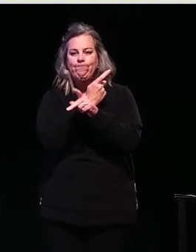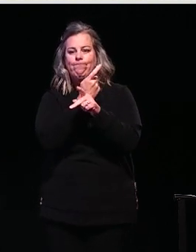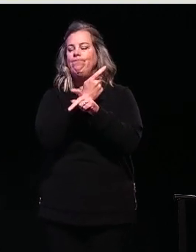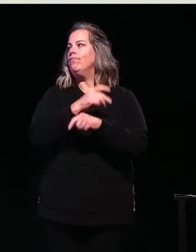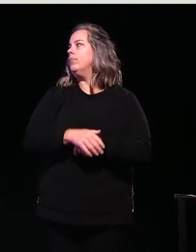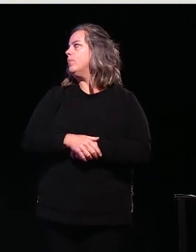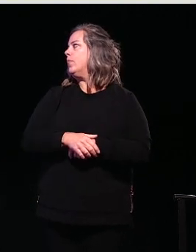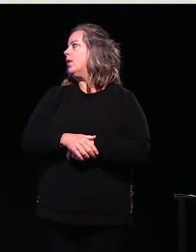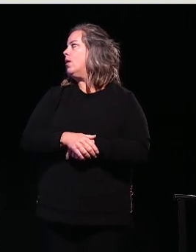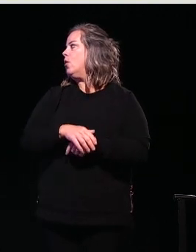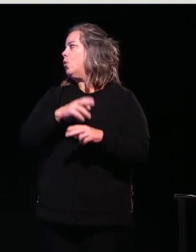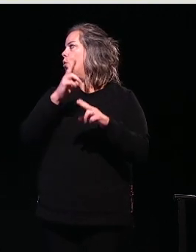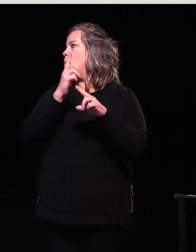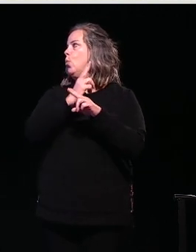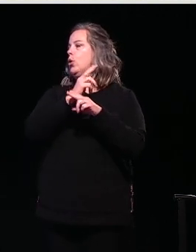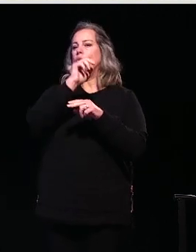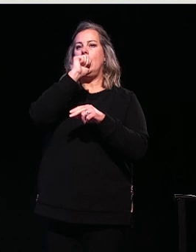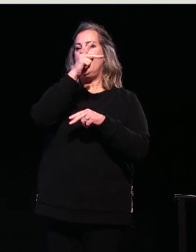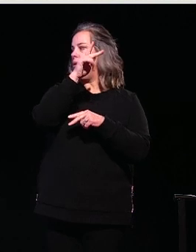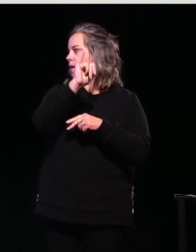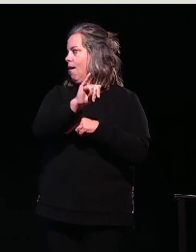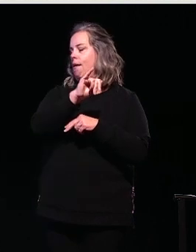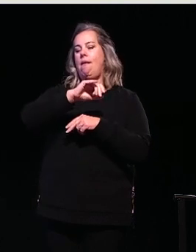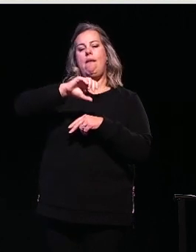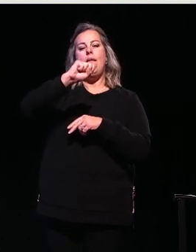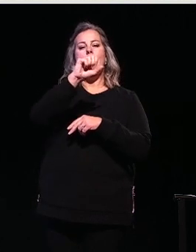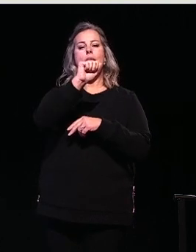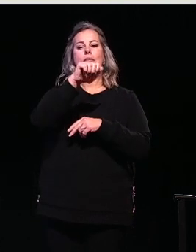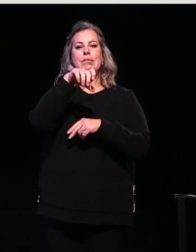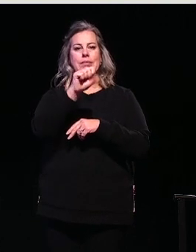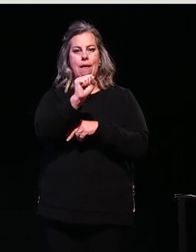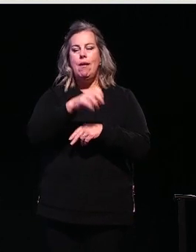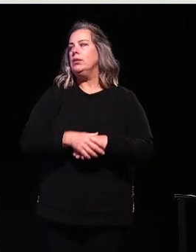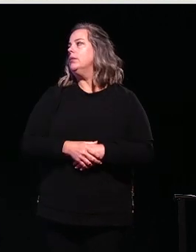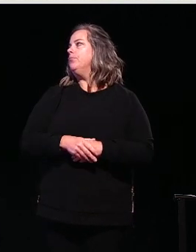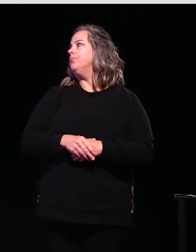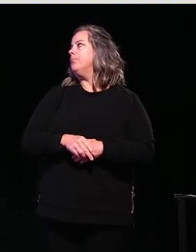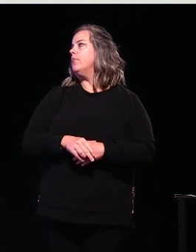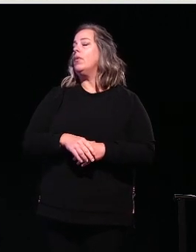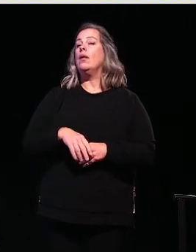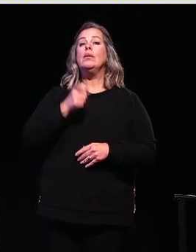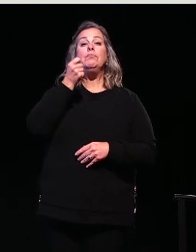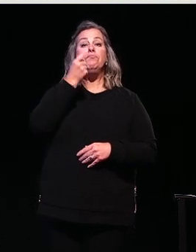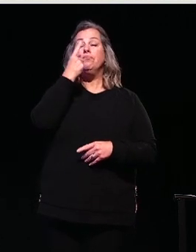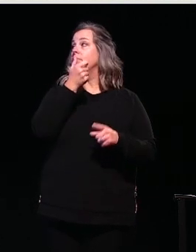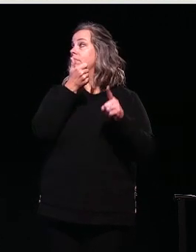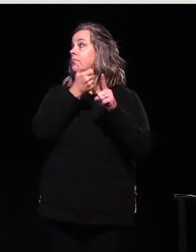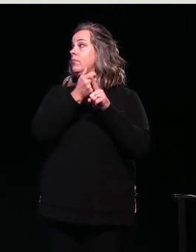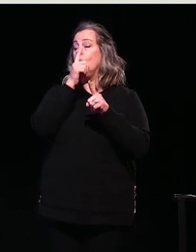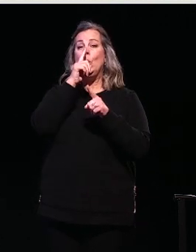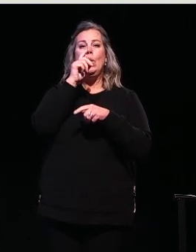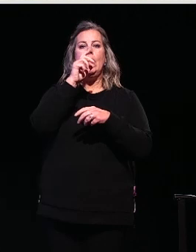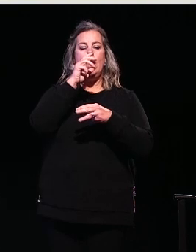dashboards, APIs, and mobile devices. This is an enormous global opportunity. Weather touches everything.